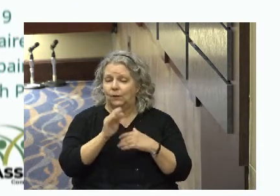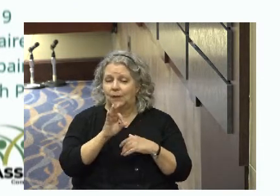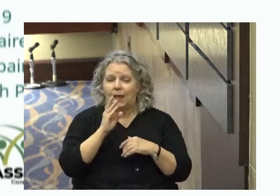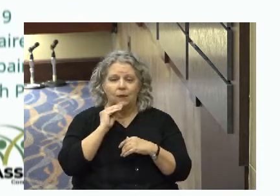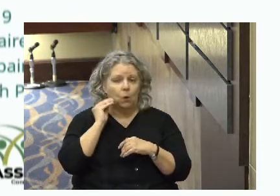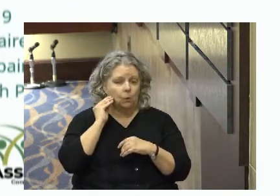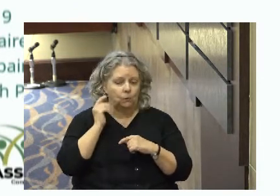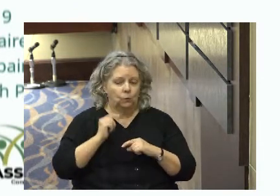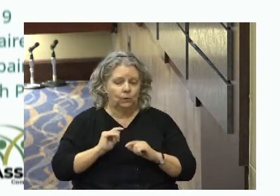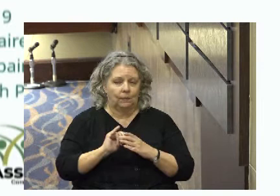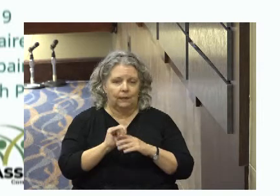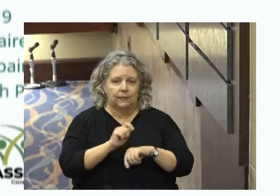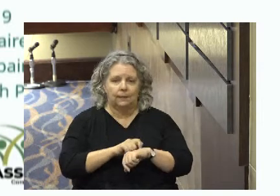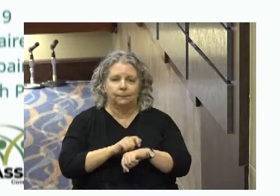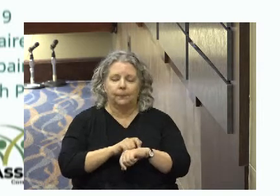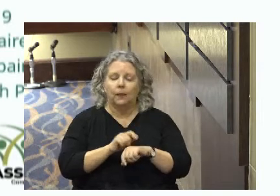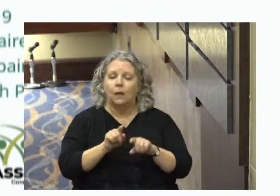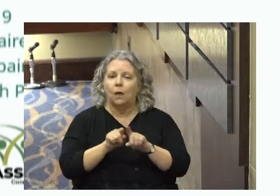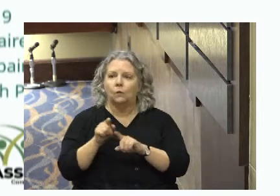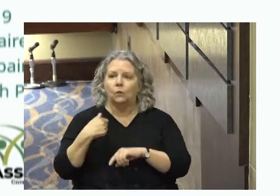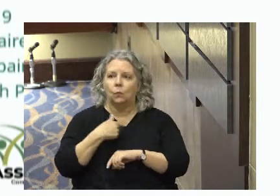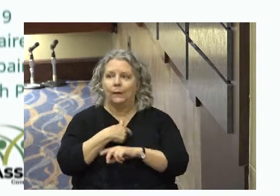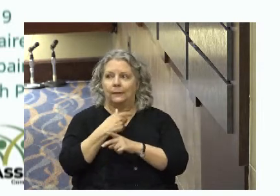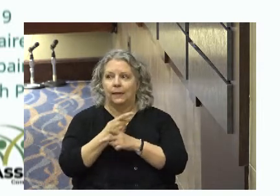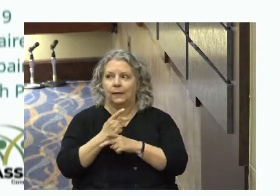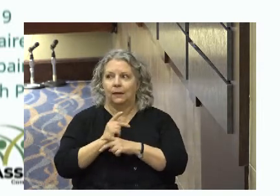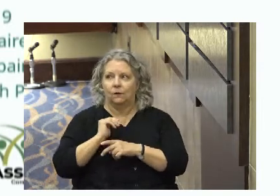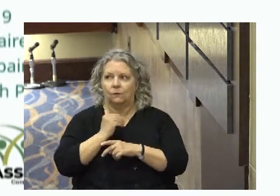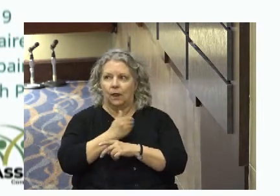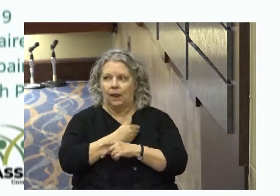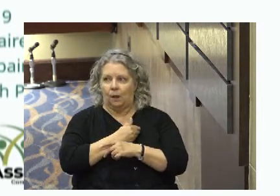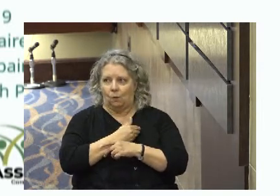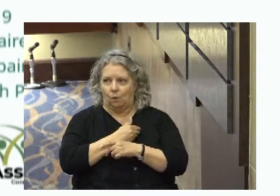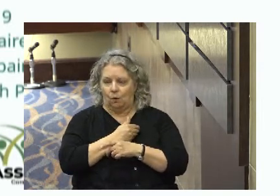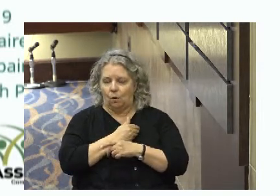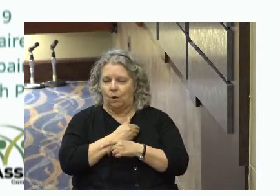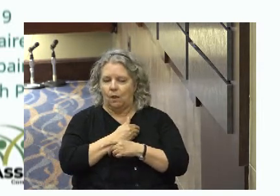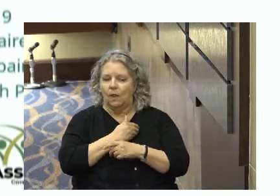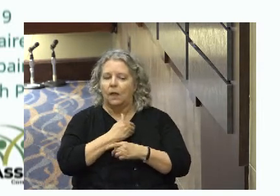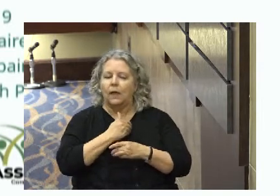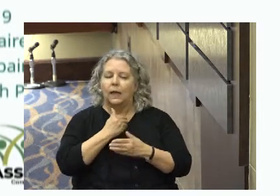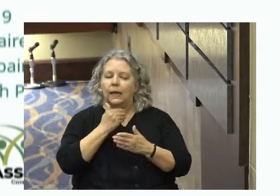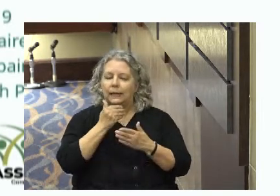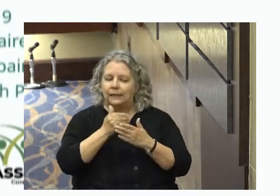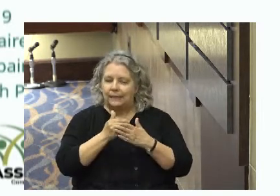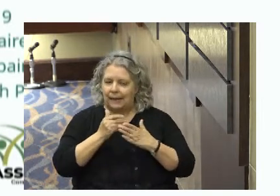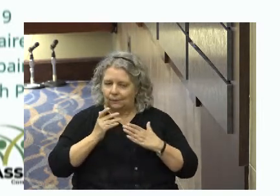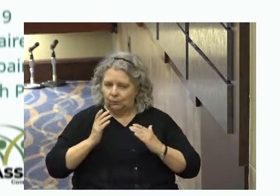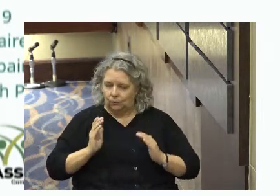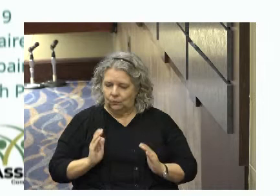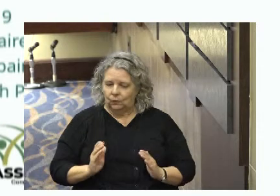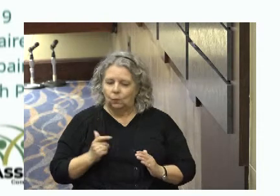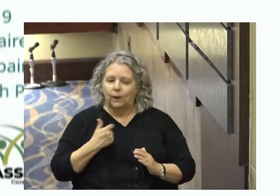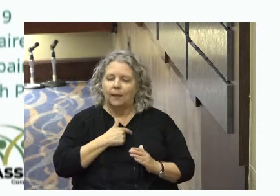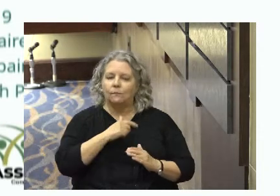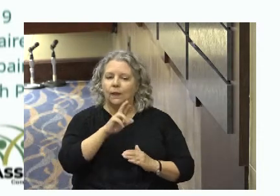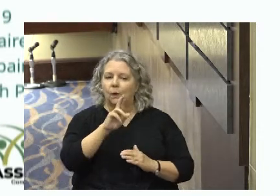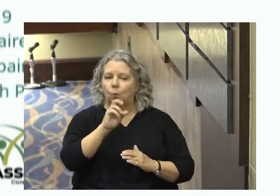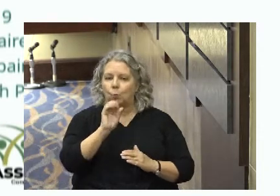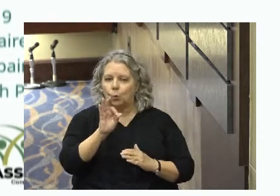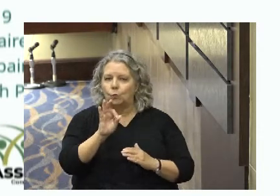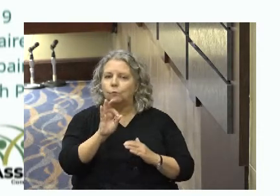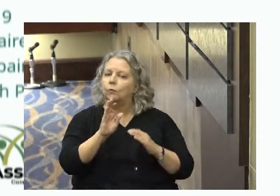as well. We also take care of our neighbors, so we have a roof and home repair program. So we use a combination of professionals